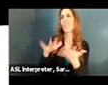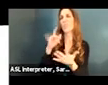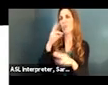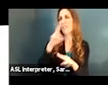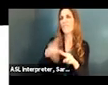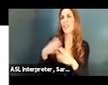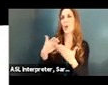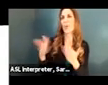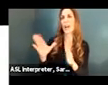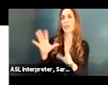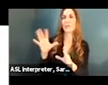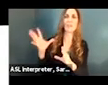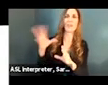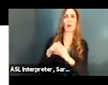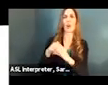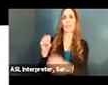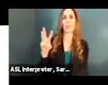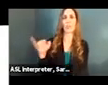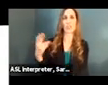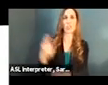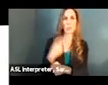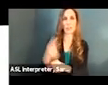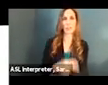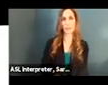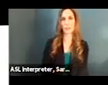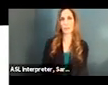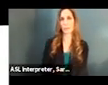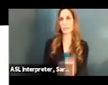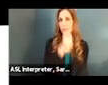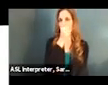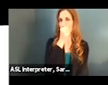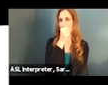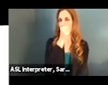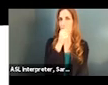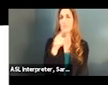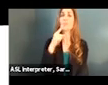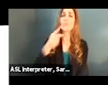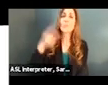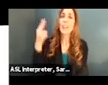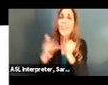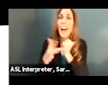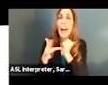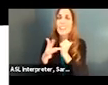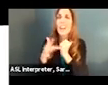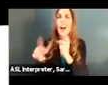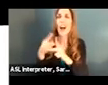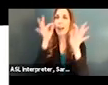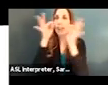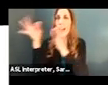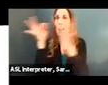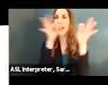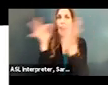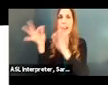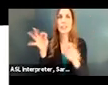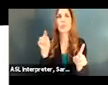way to get people involved in switch use. And then we have those really high-tech fancy eye gaze devices. So things like the Tobii